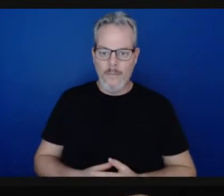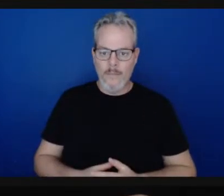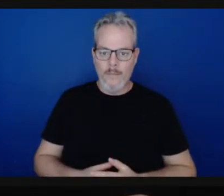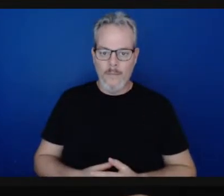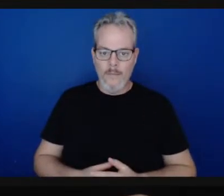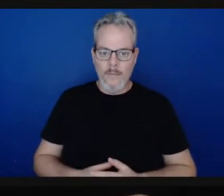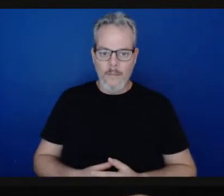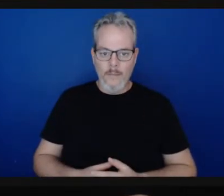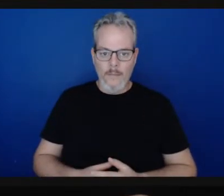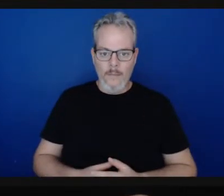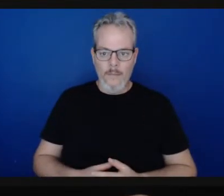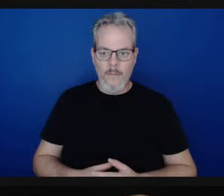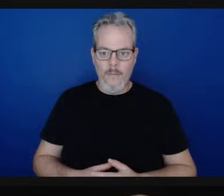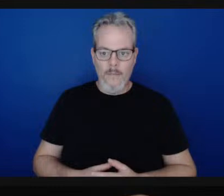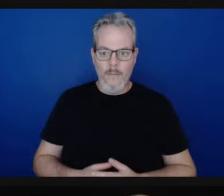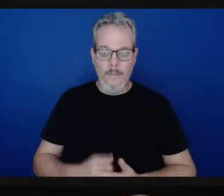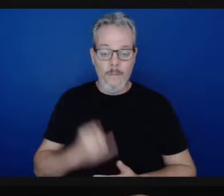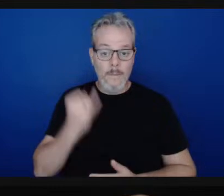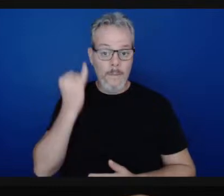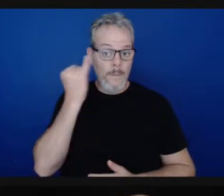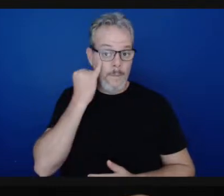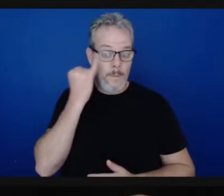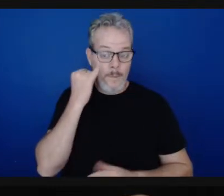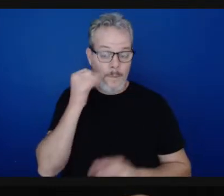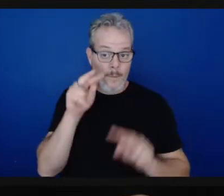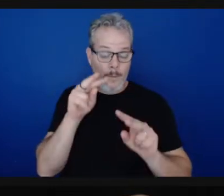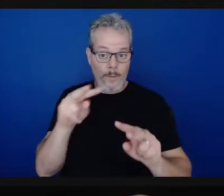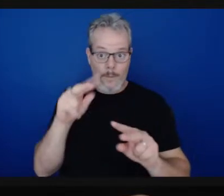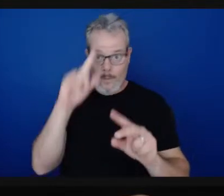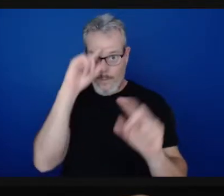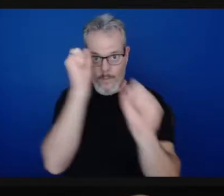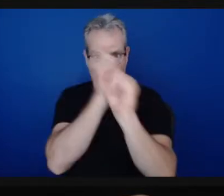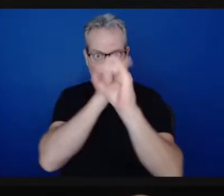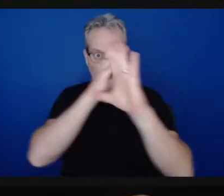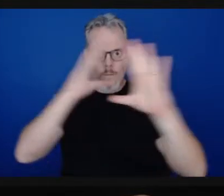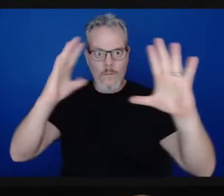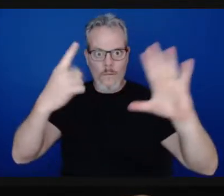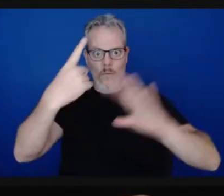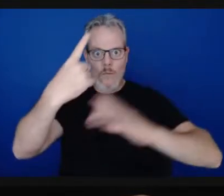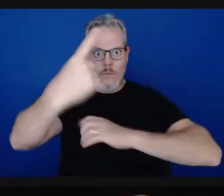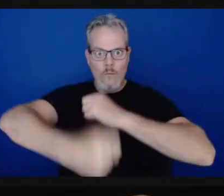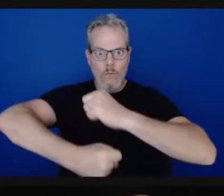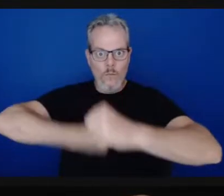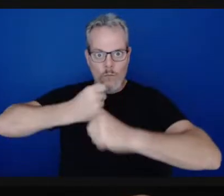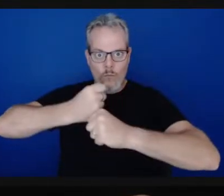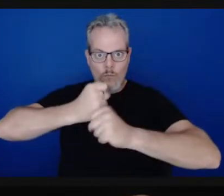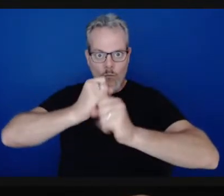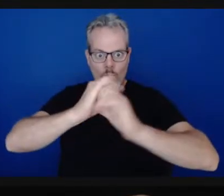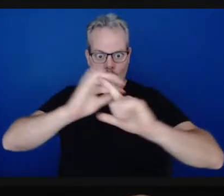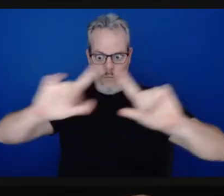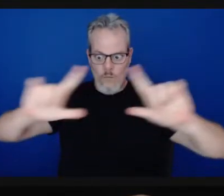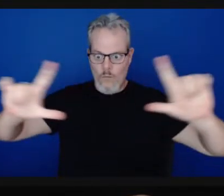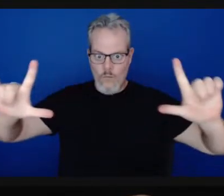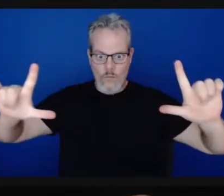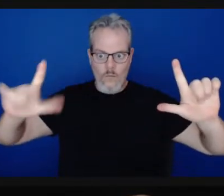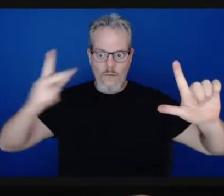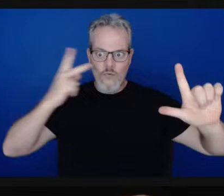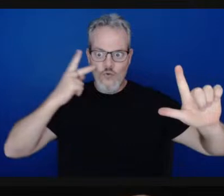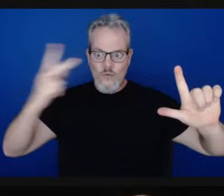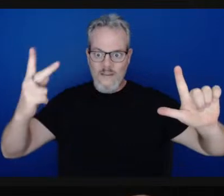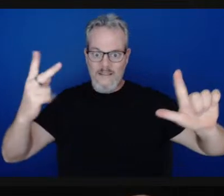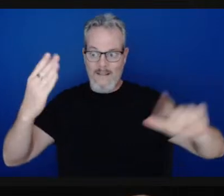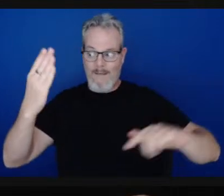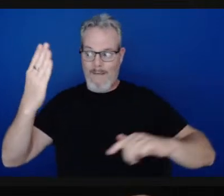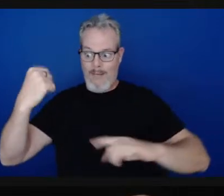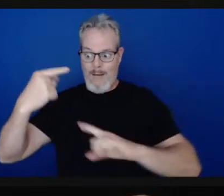If we look at the last year, we see the spike of deep and shallow earthquakes we had last month.